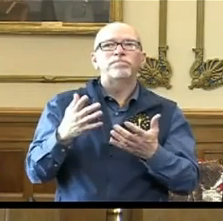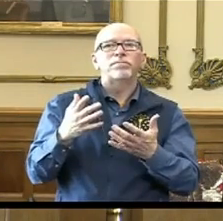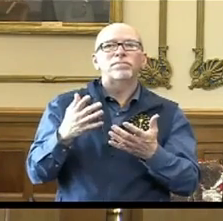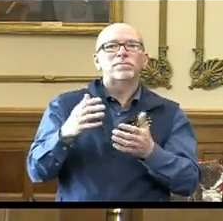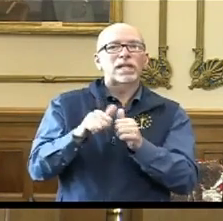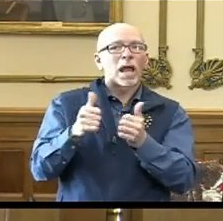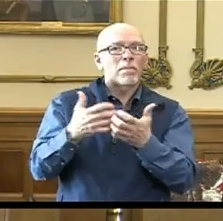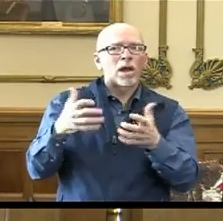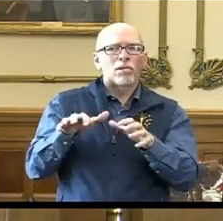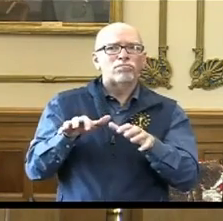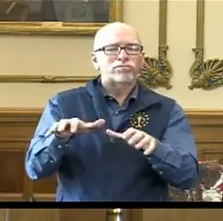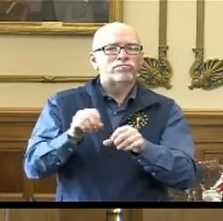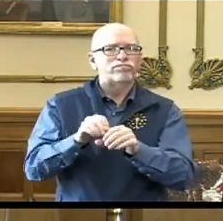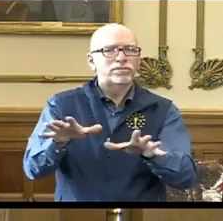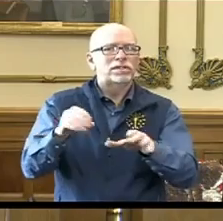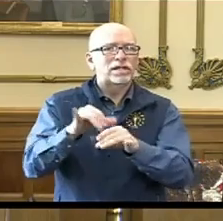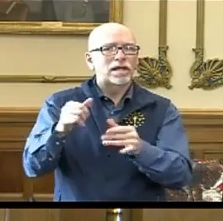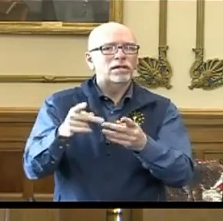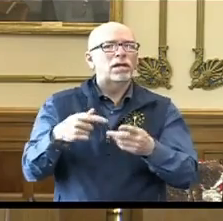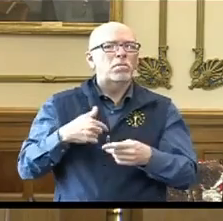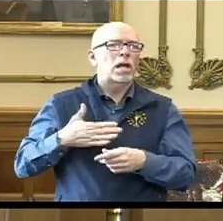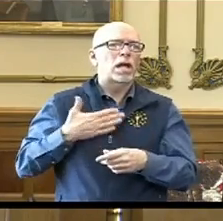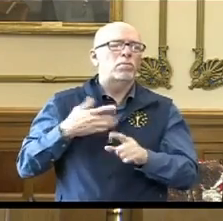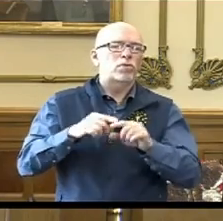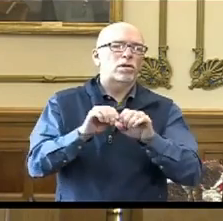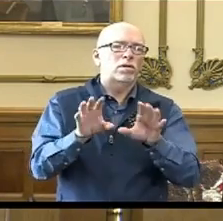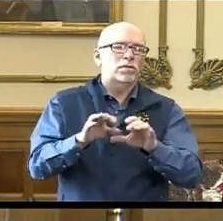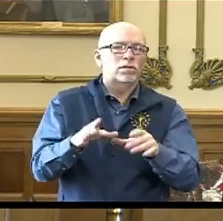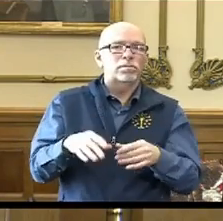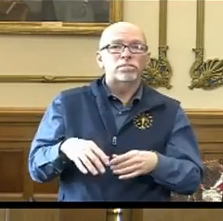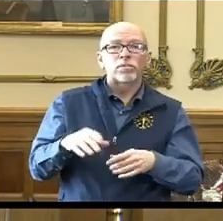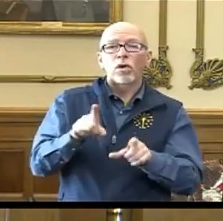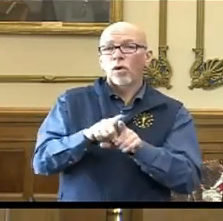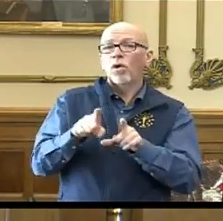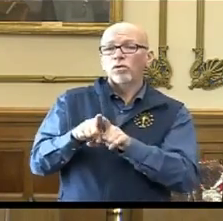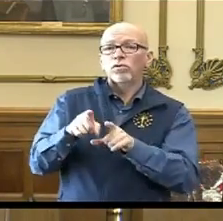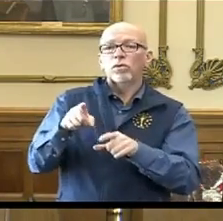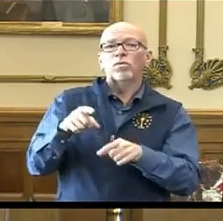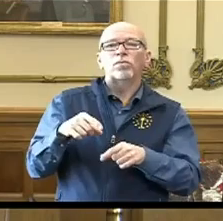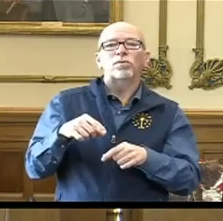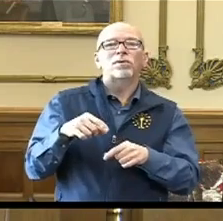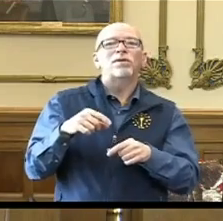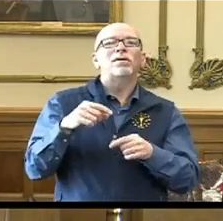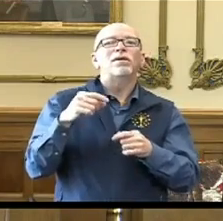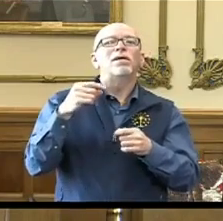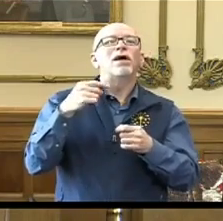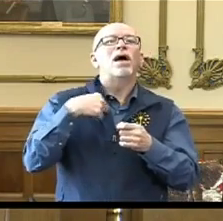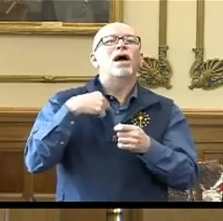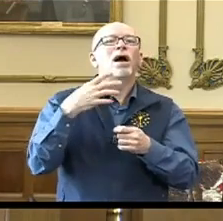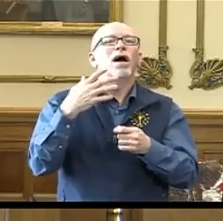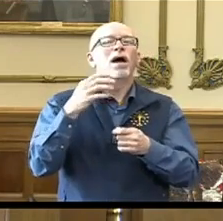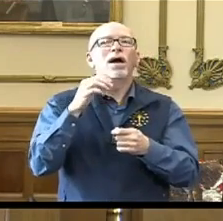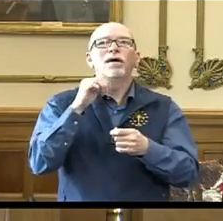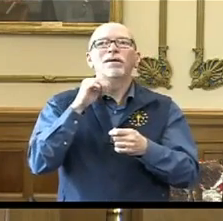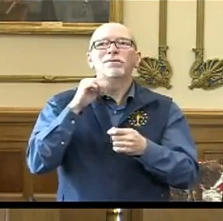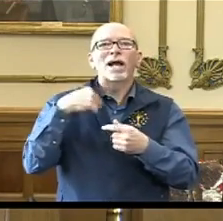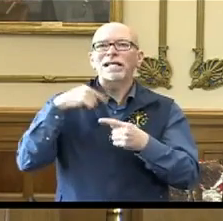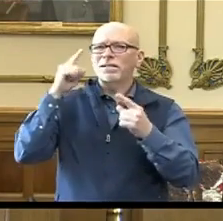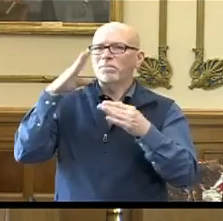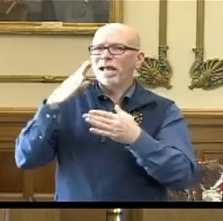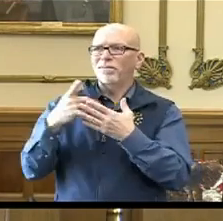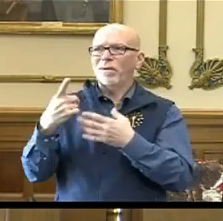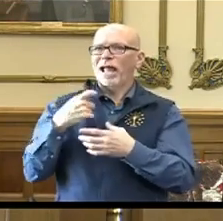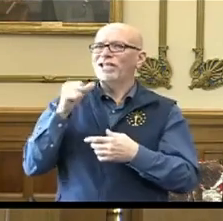prevalence within the facility, and it's something that I'm happy to clear up. If I can also, I just was expecting this yesterday, so